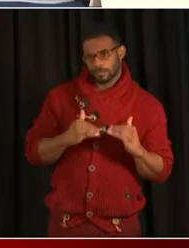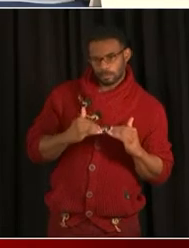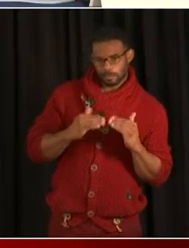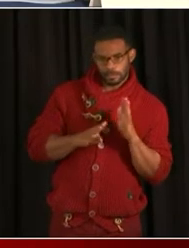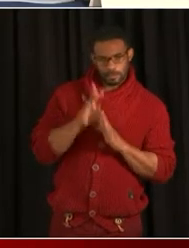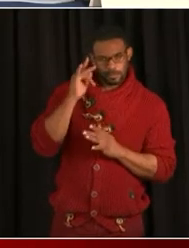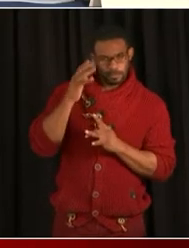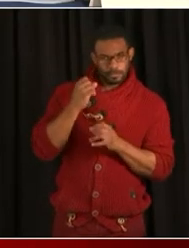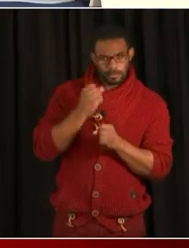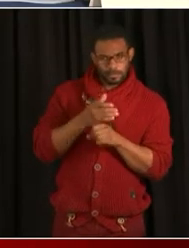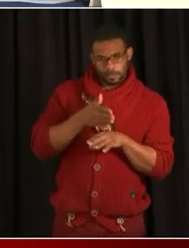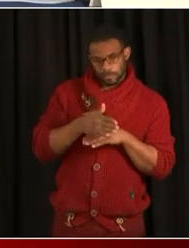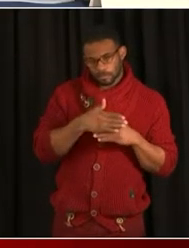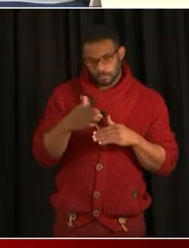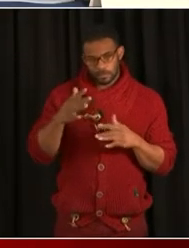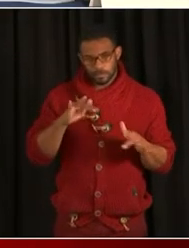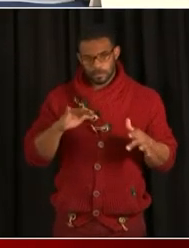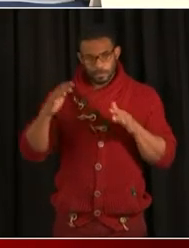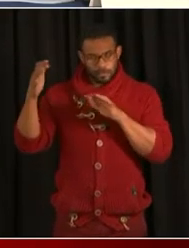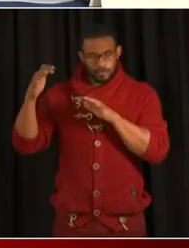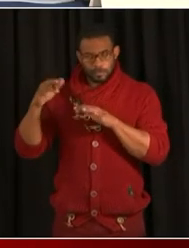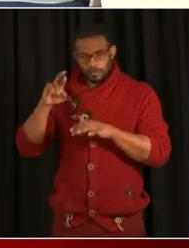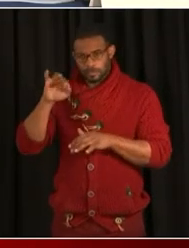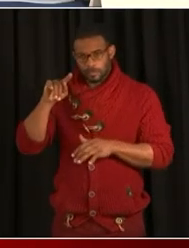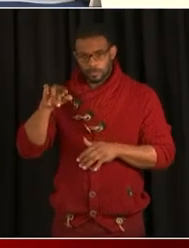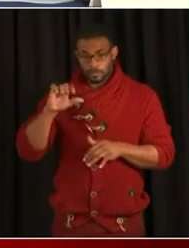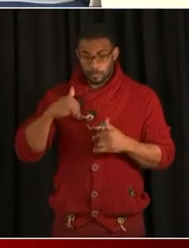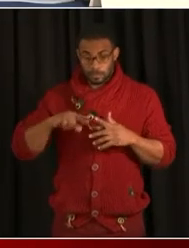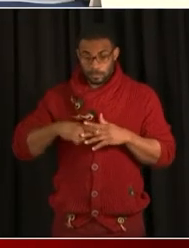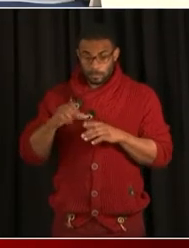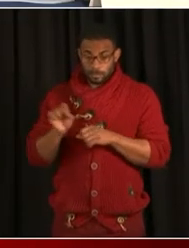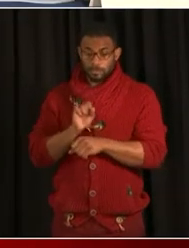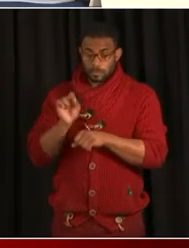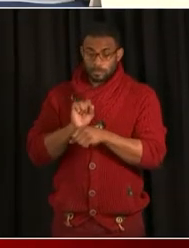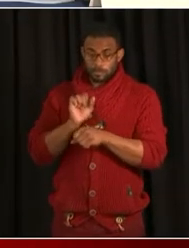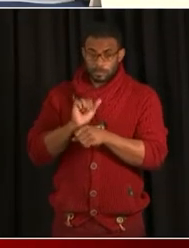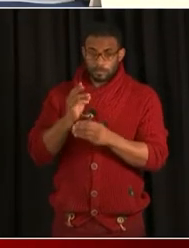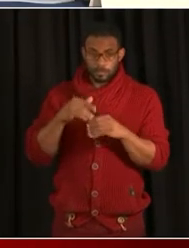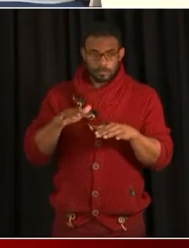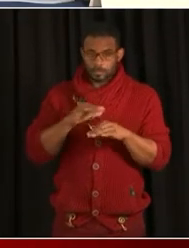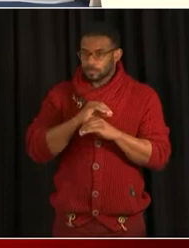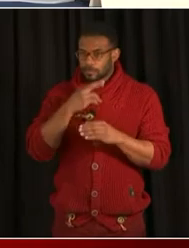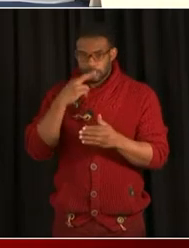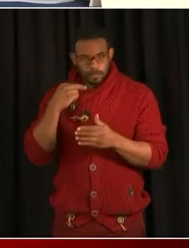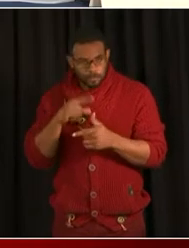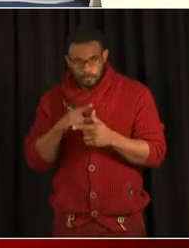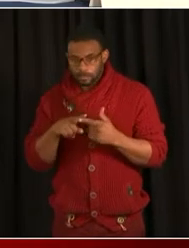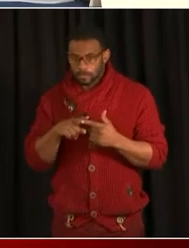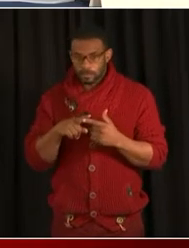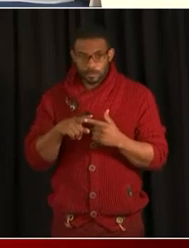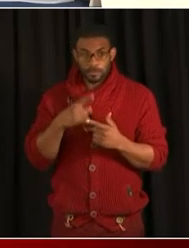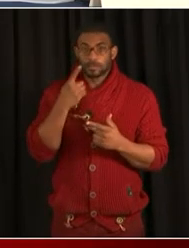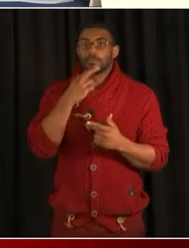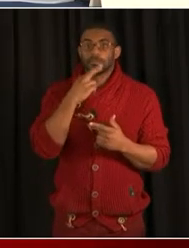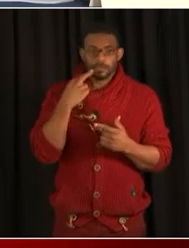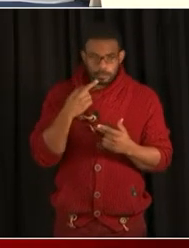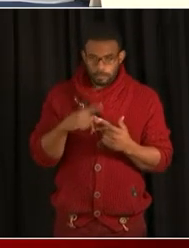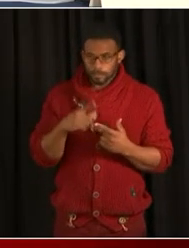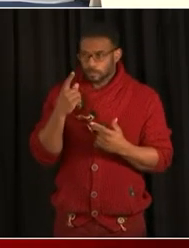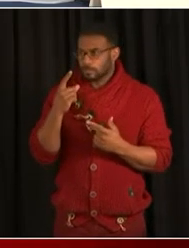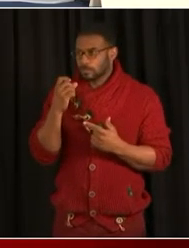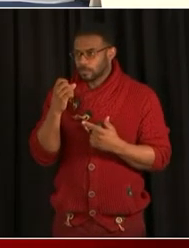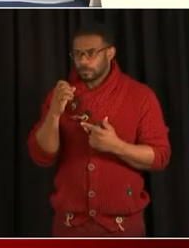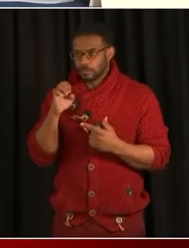underdeveloped for years following the riots. And when we began working on this project, there were no restaurants, virtually one restaurant,